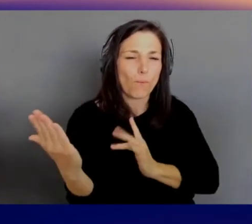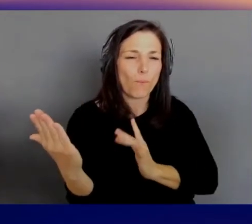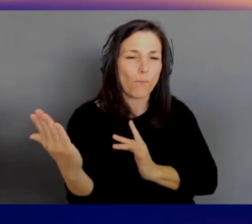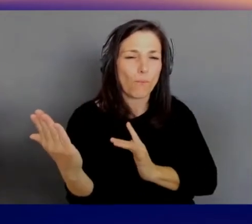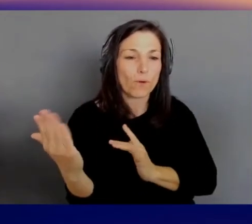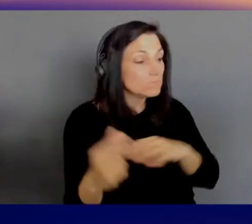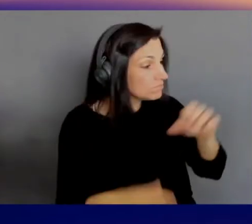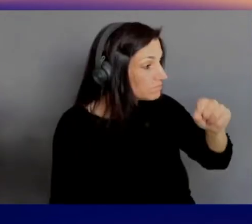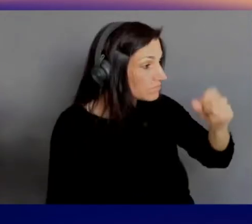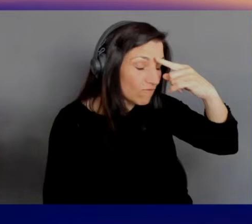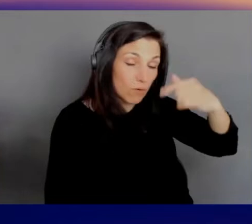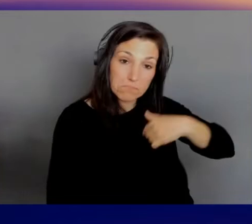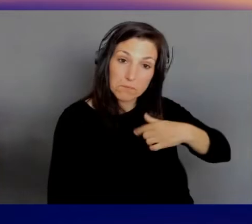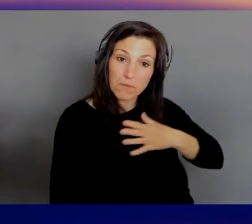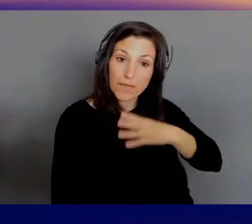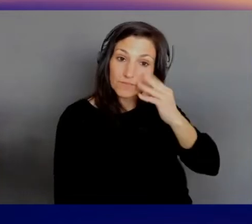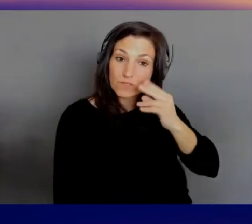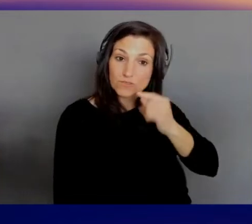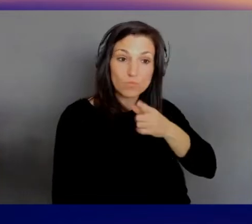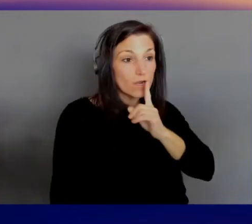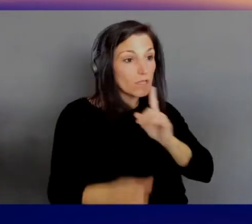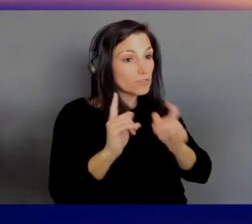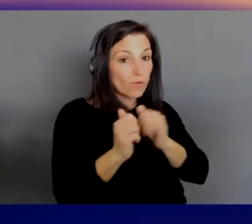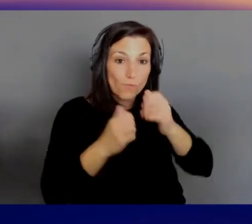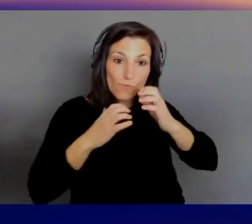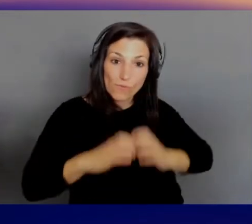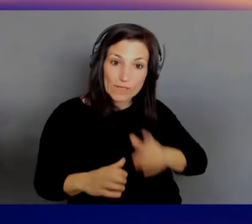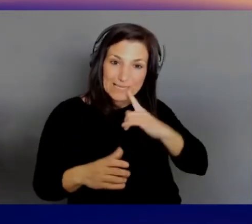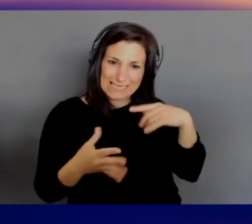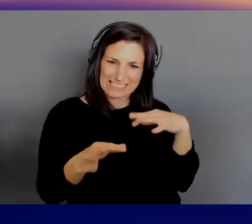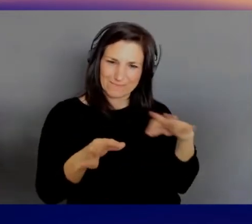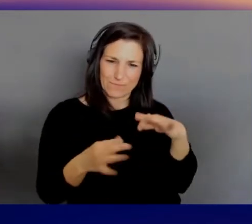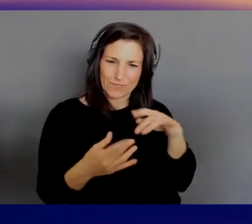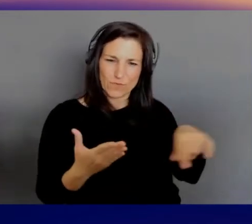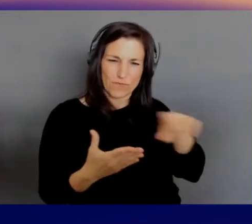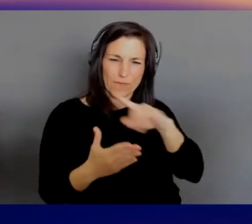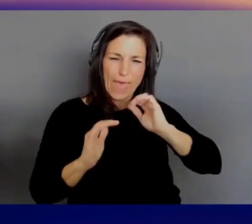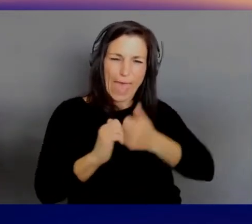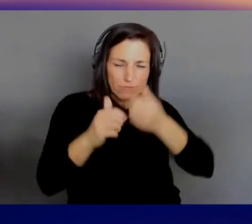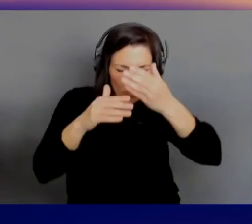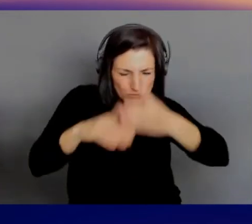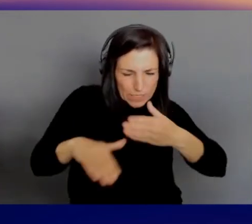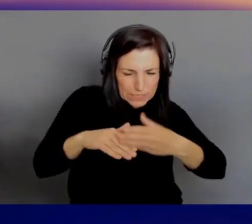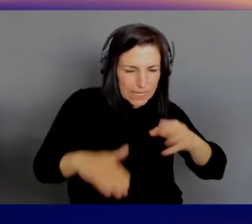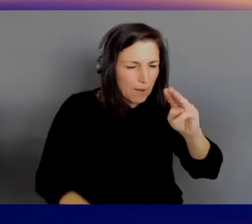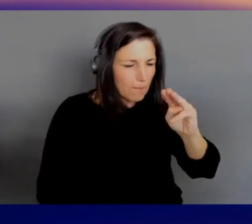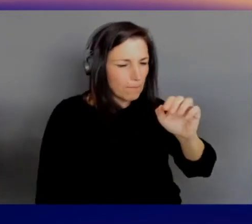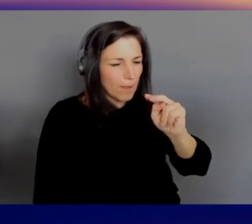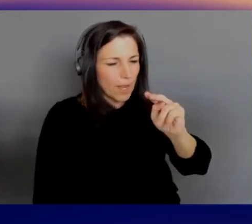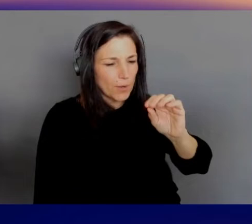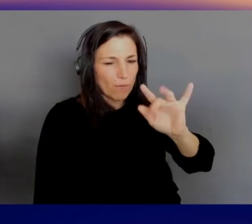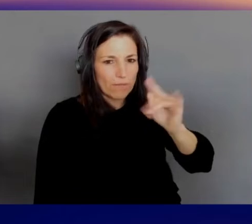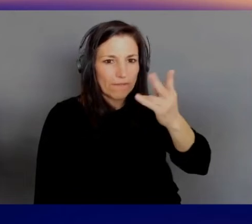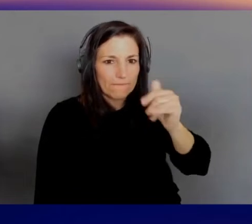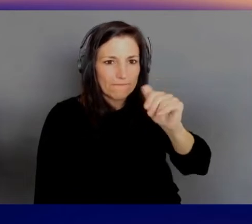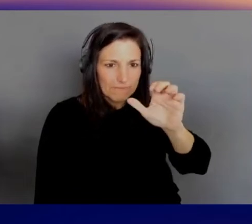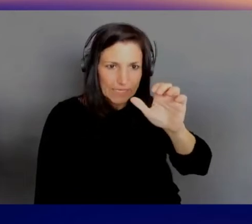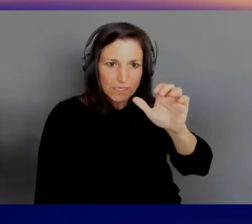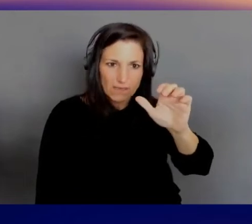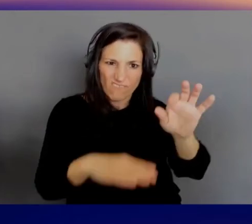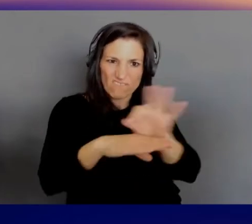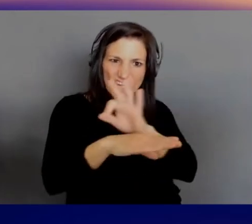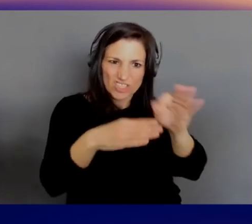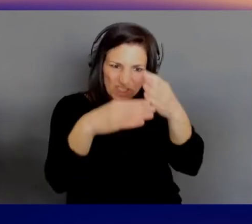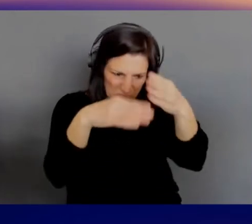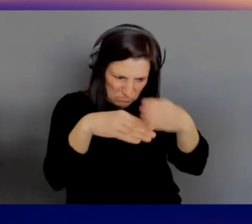talk to customers, when I try to explain them how to break down monolithic Lambda functions to smaller, while I talk to them, I